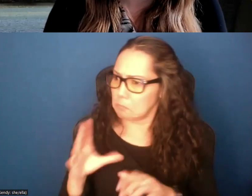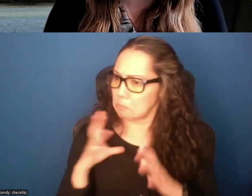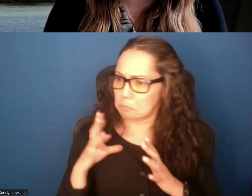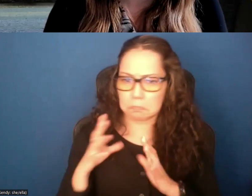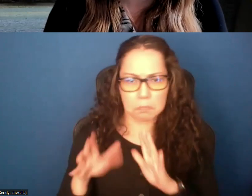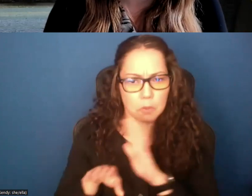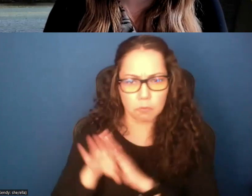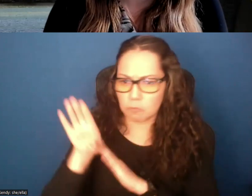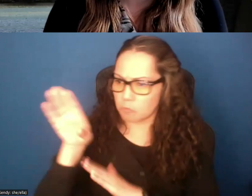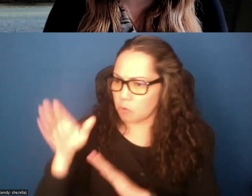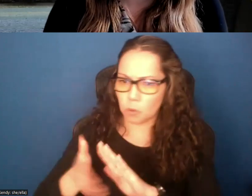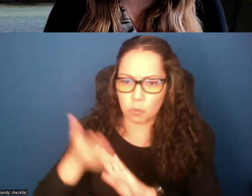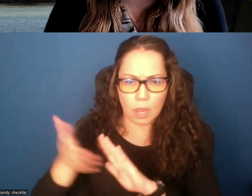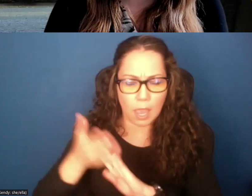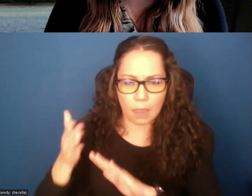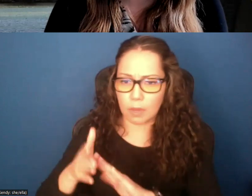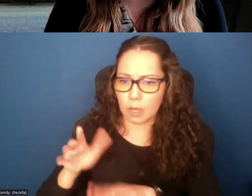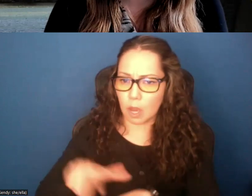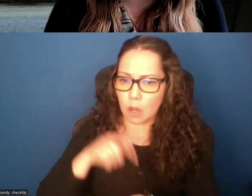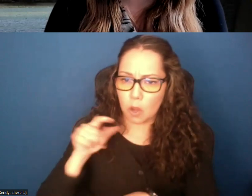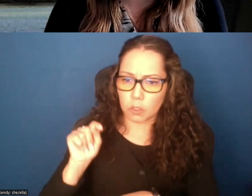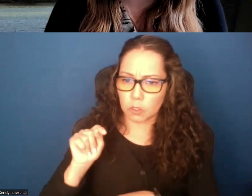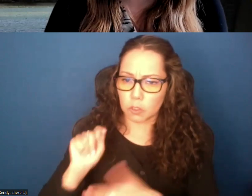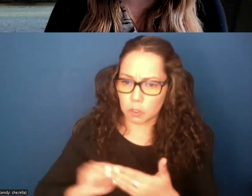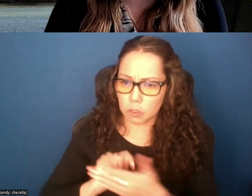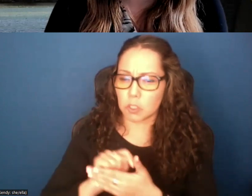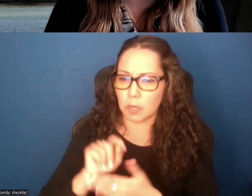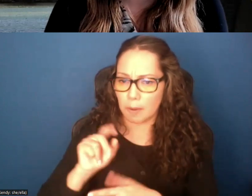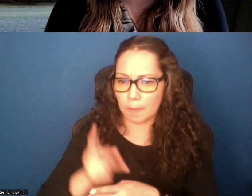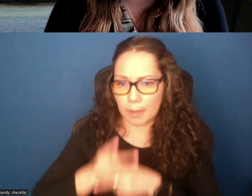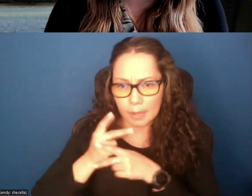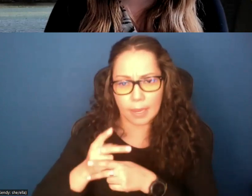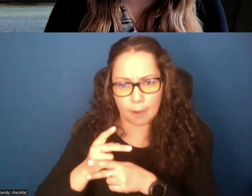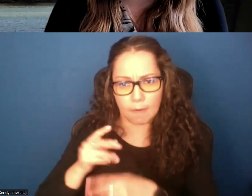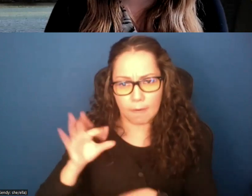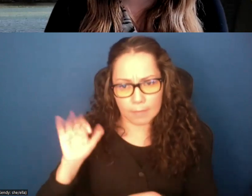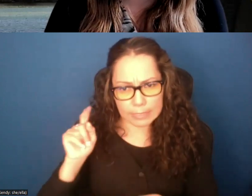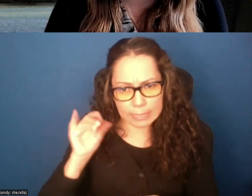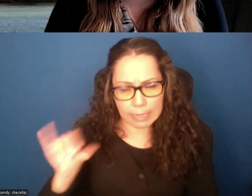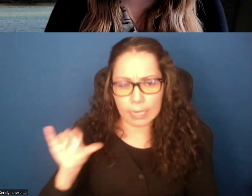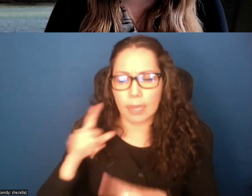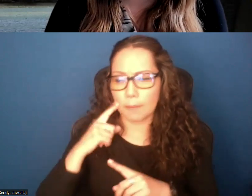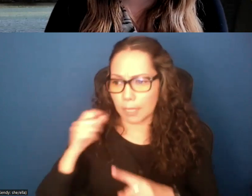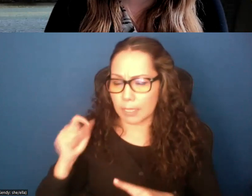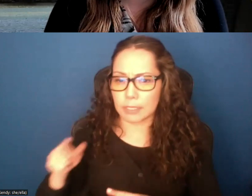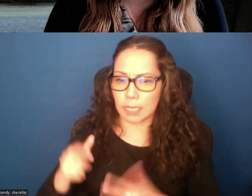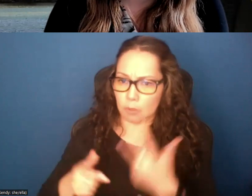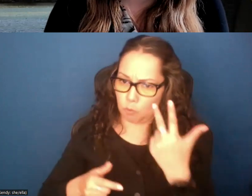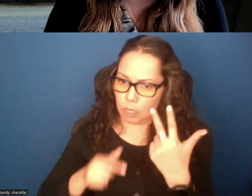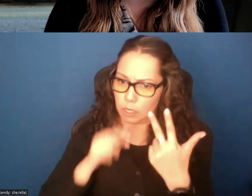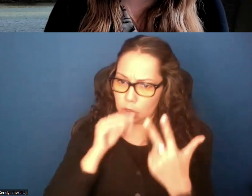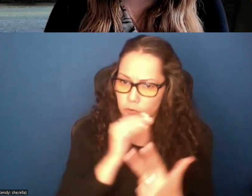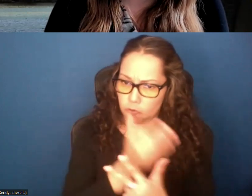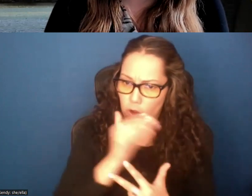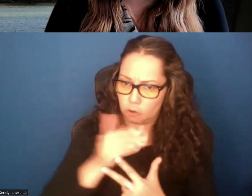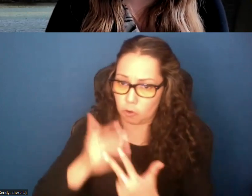in a long-term care facility, uh, mostly because her three daughters that she was very